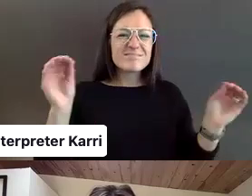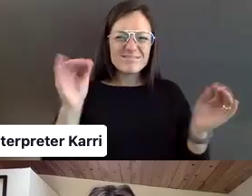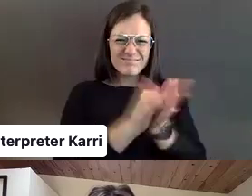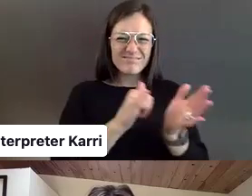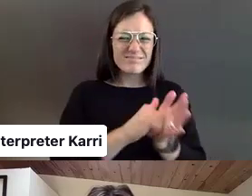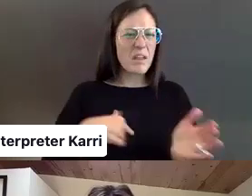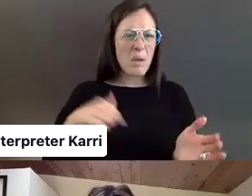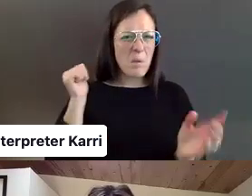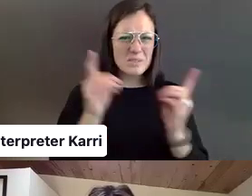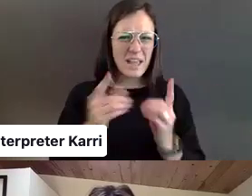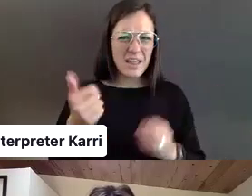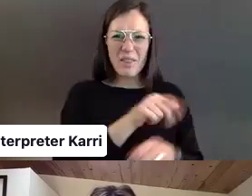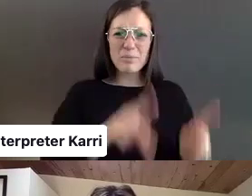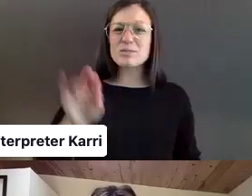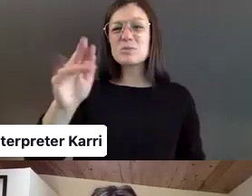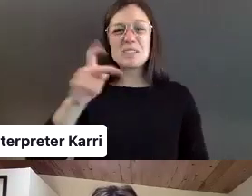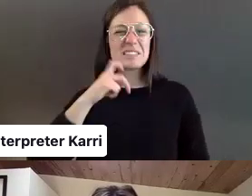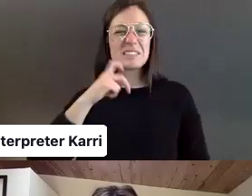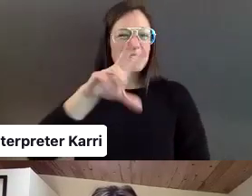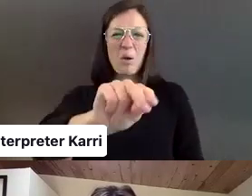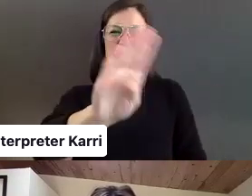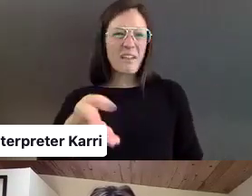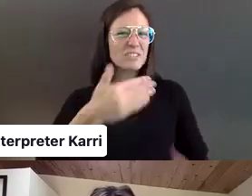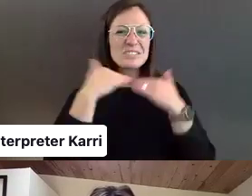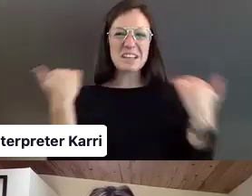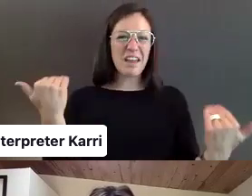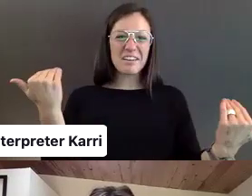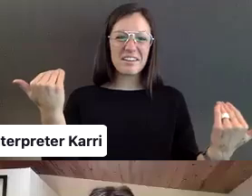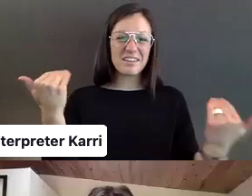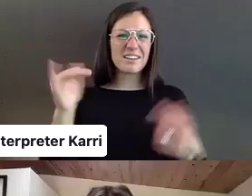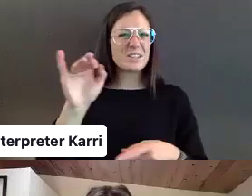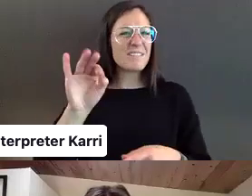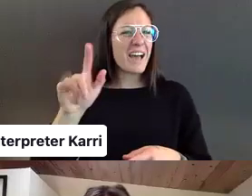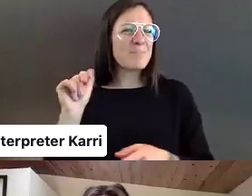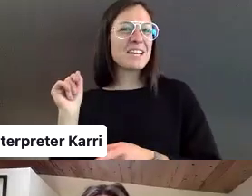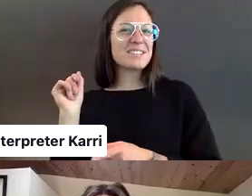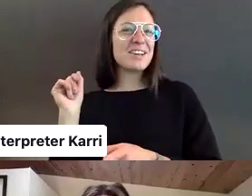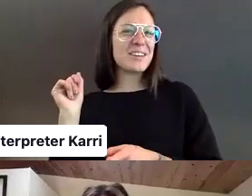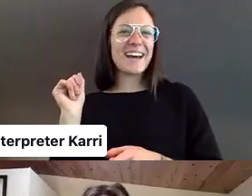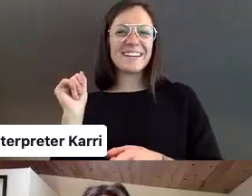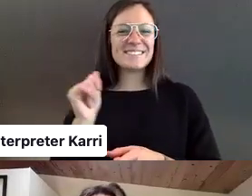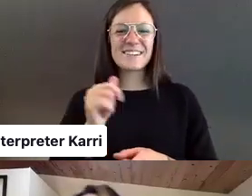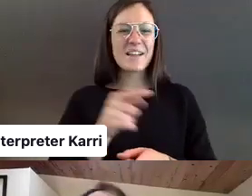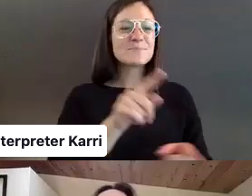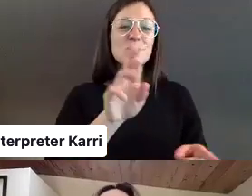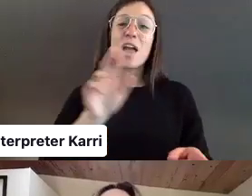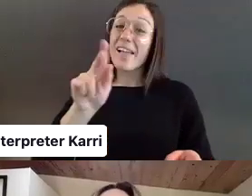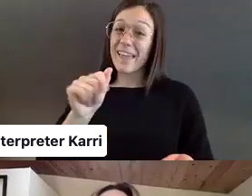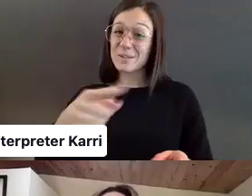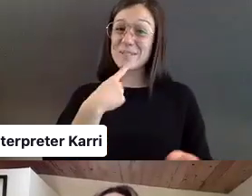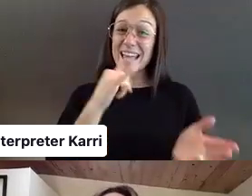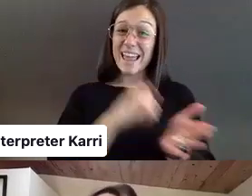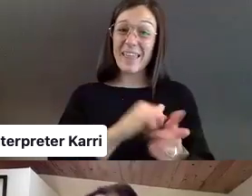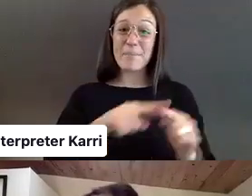date another person. Nope, never. Done. All done. I have no interest. You say that, and as someone who I'm was done married too, for yeah. nearly 20 years,